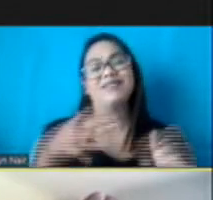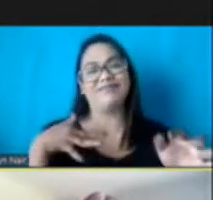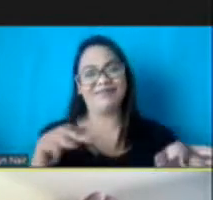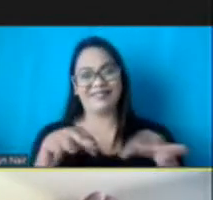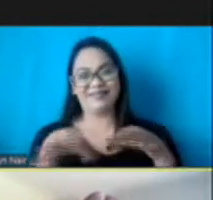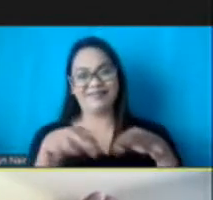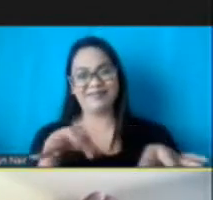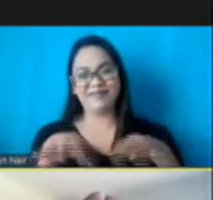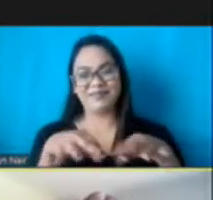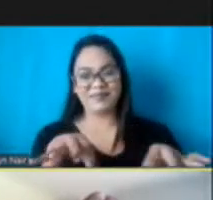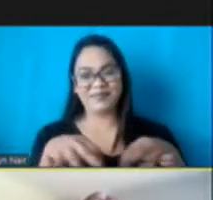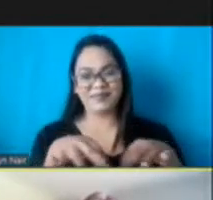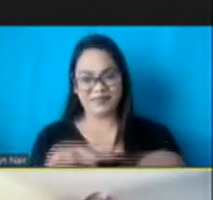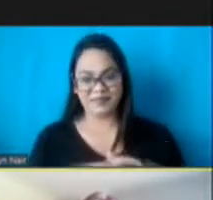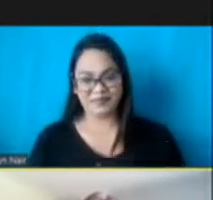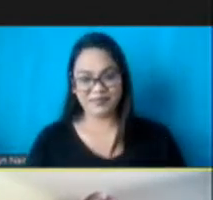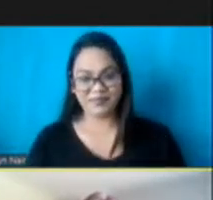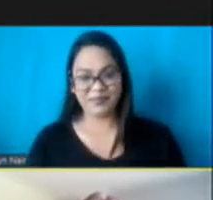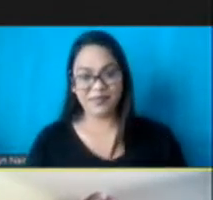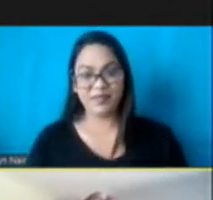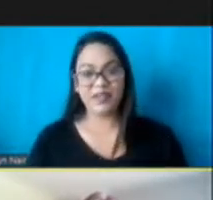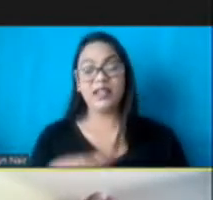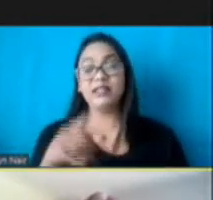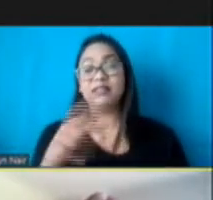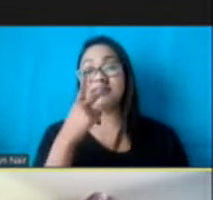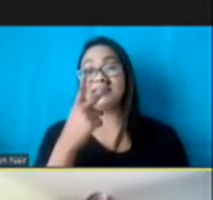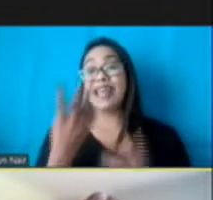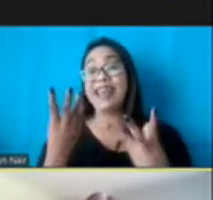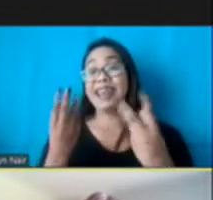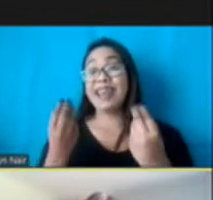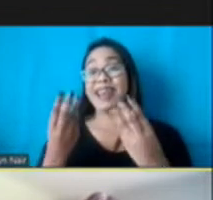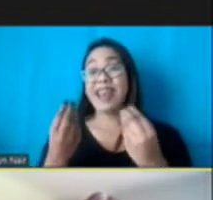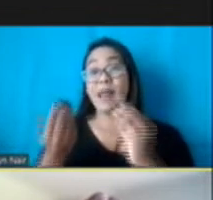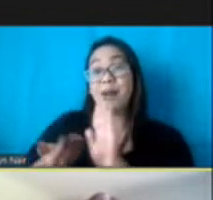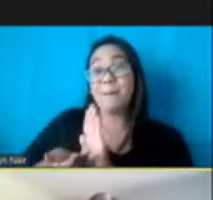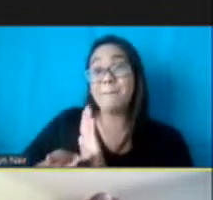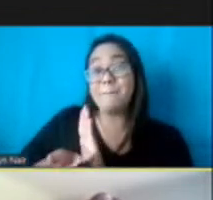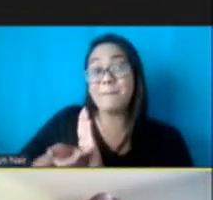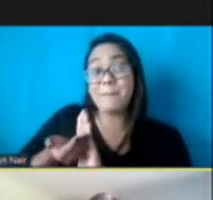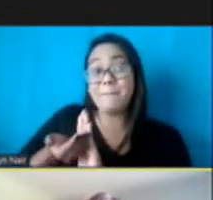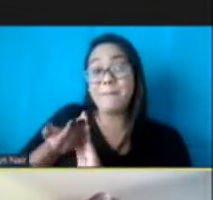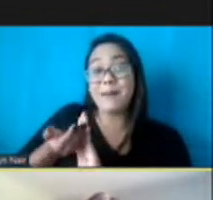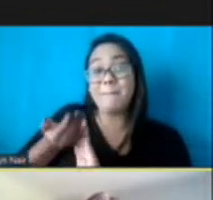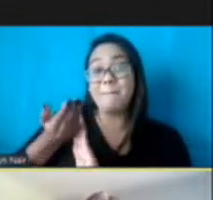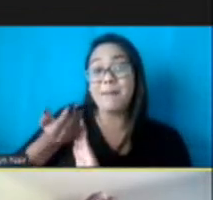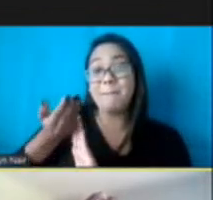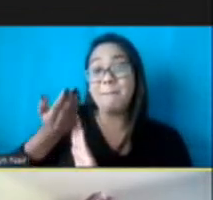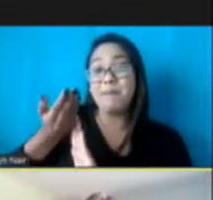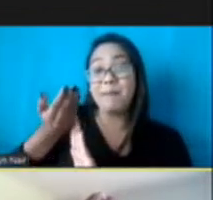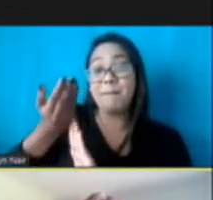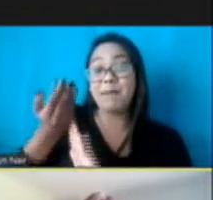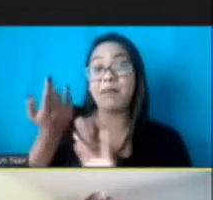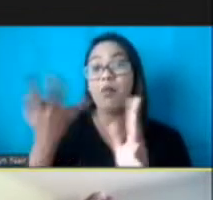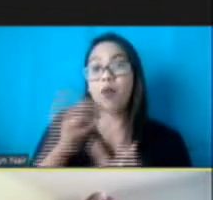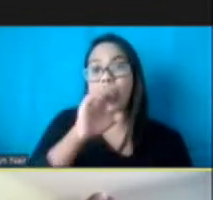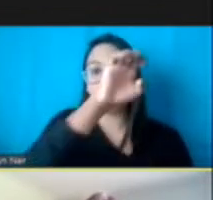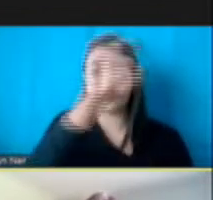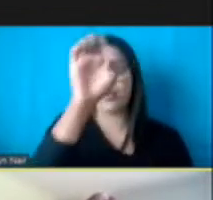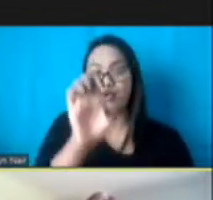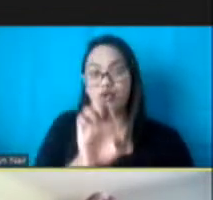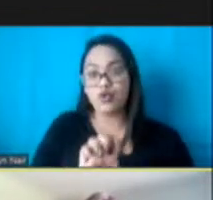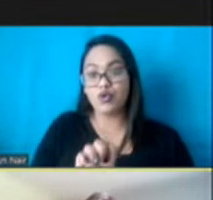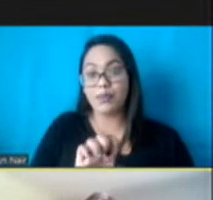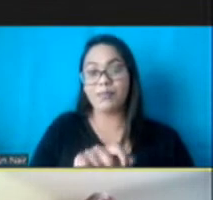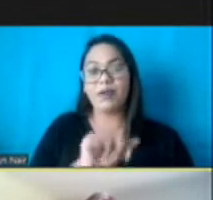of this really increasing number of cases globally that we're seeing, largely driven by increases in Europe. And as the Minister